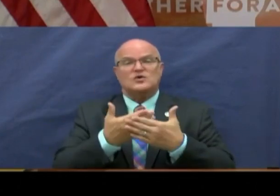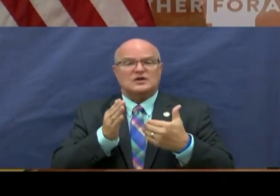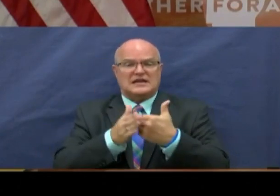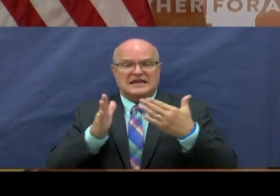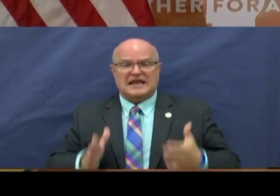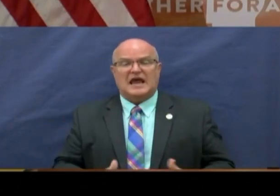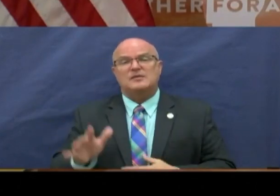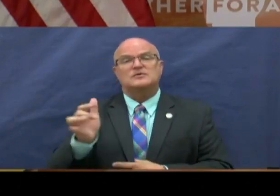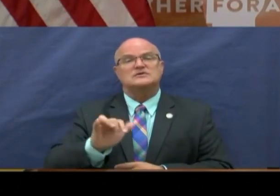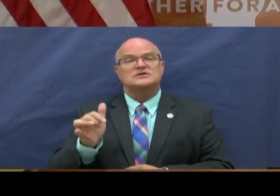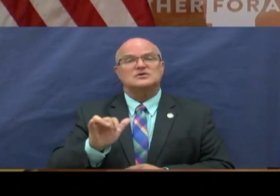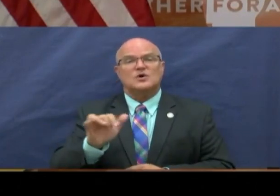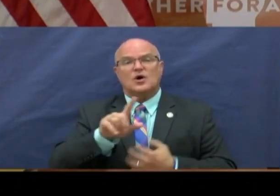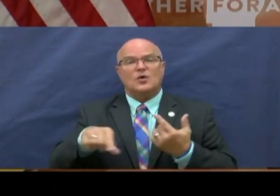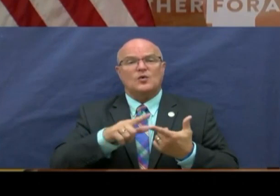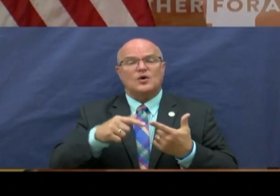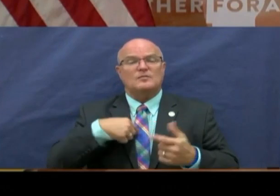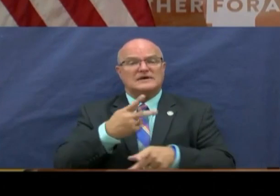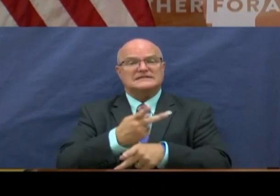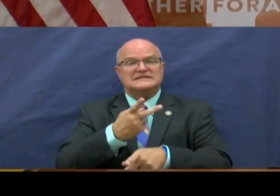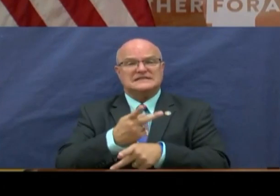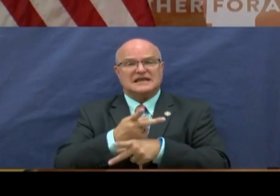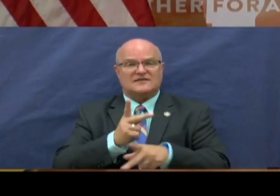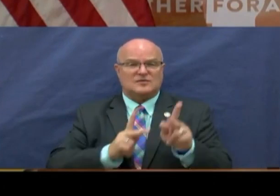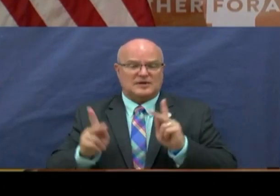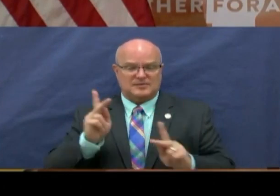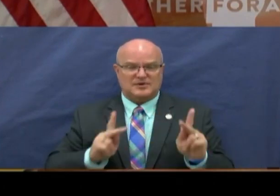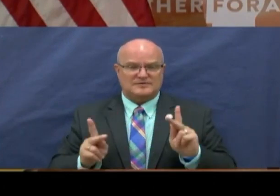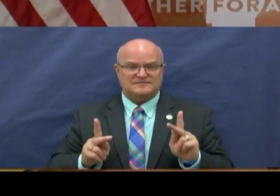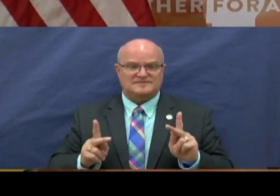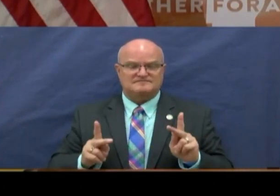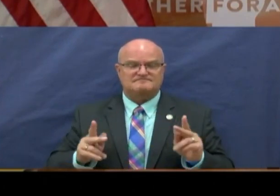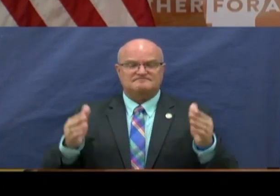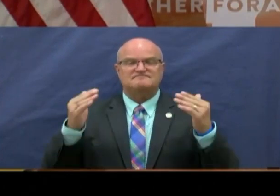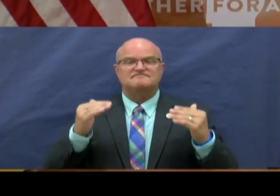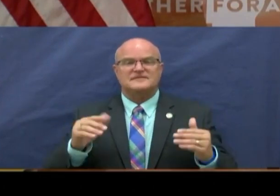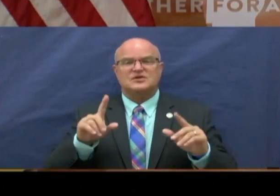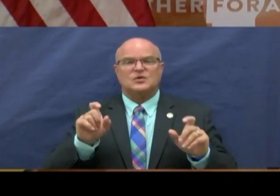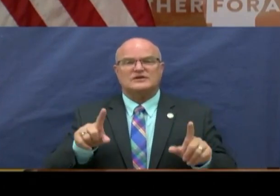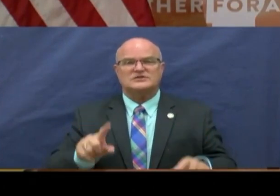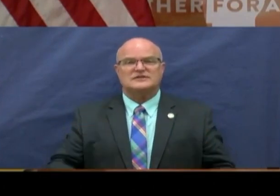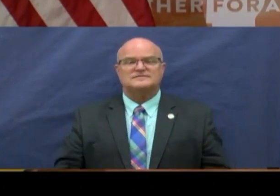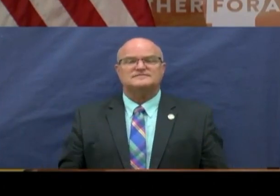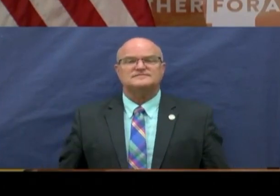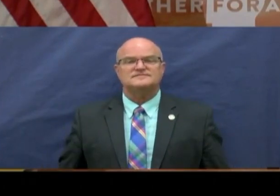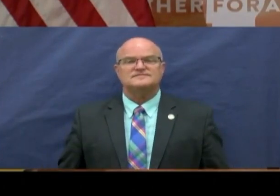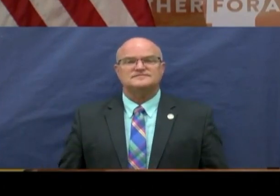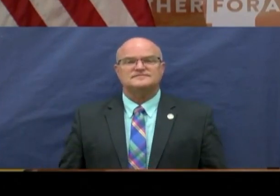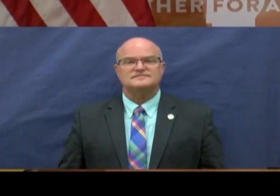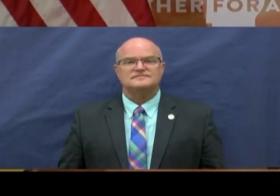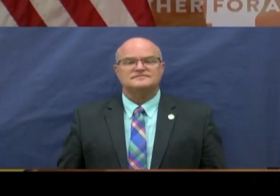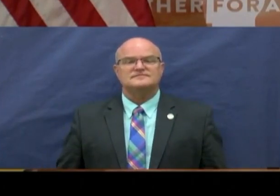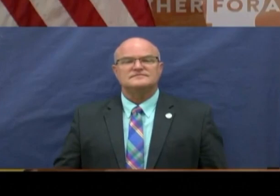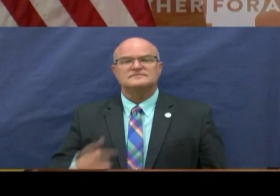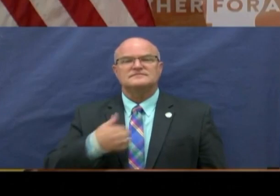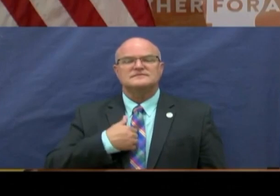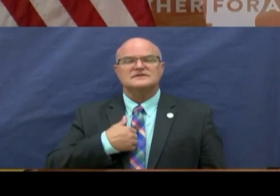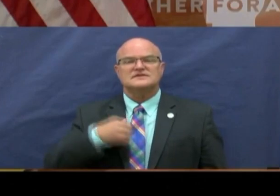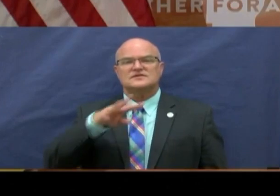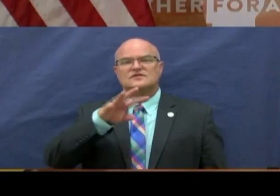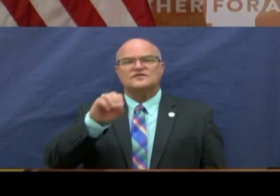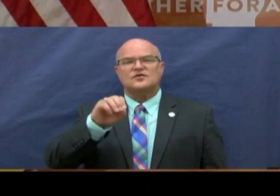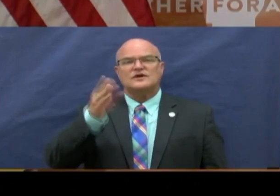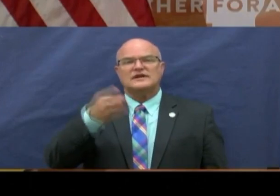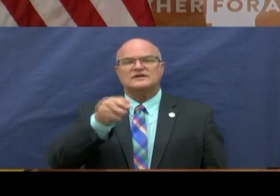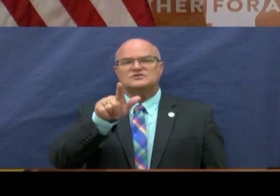well whenever we have to care for someone. Next question. Good afternoon, Governor. It's Brett Rains with 4029